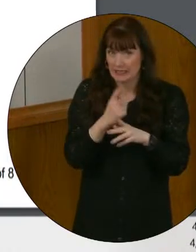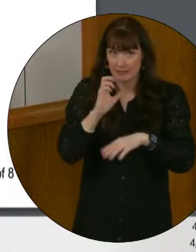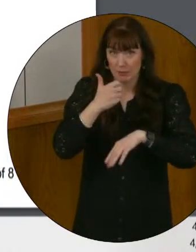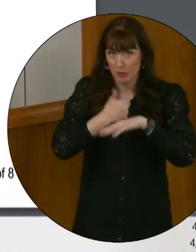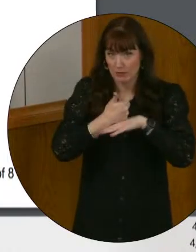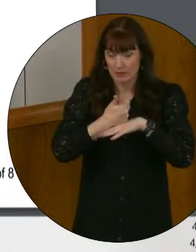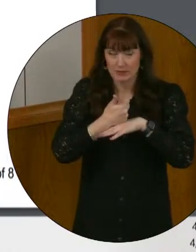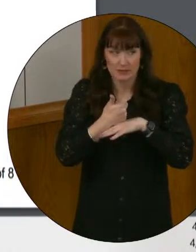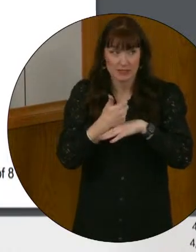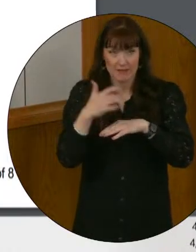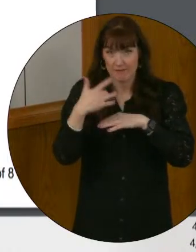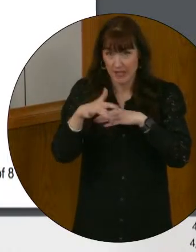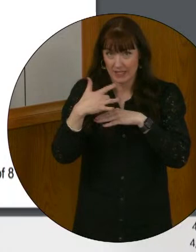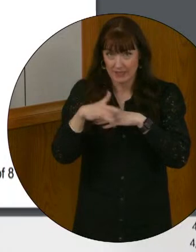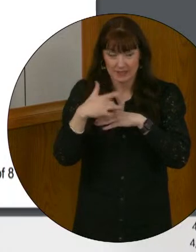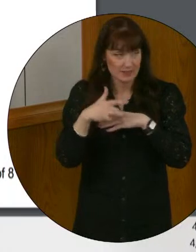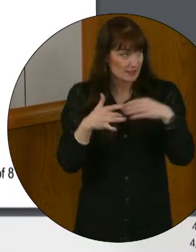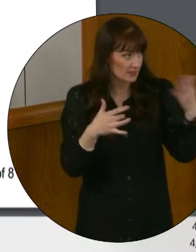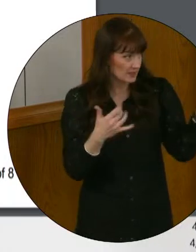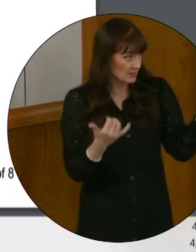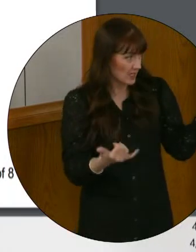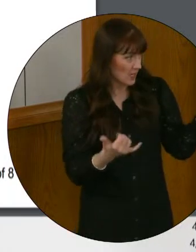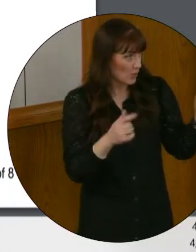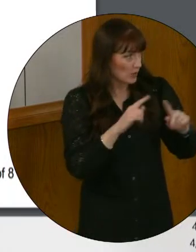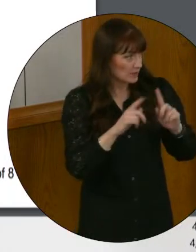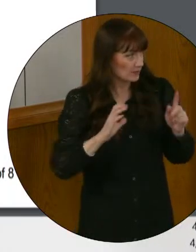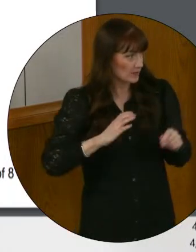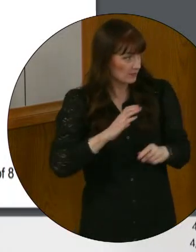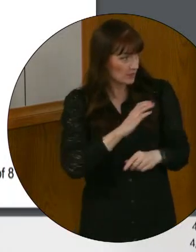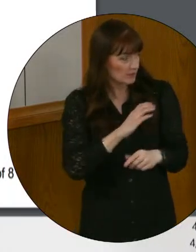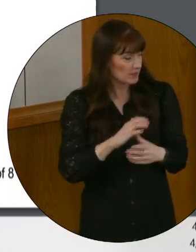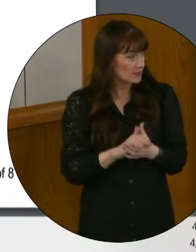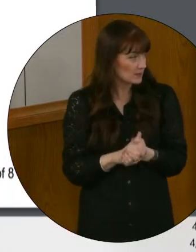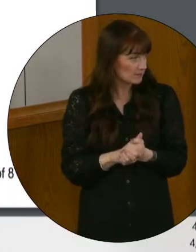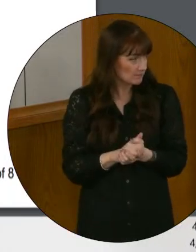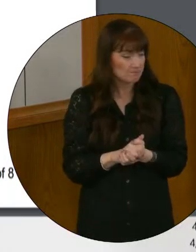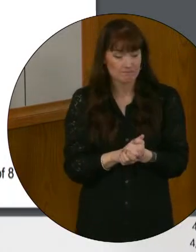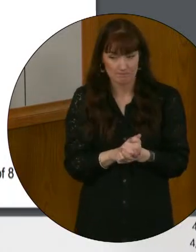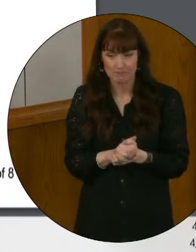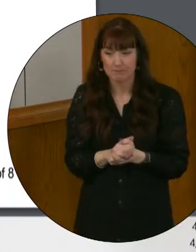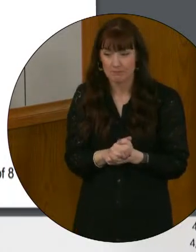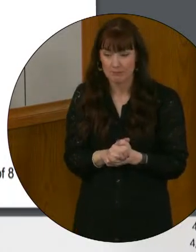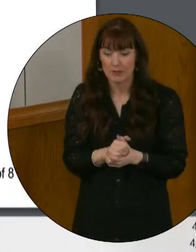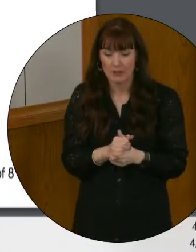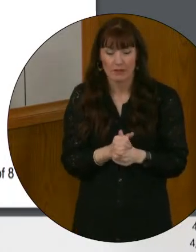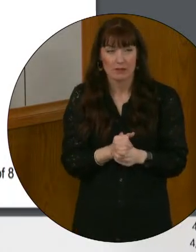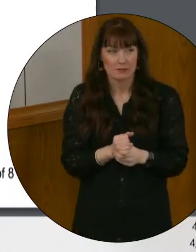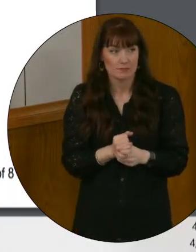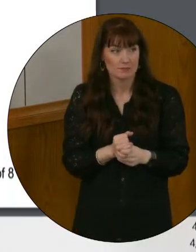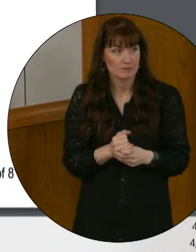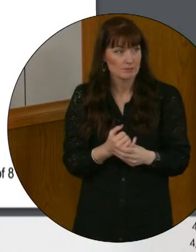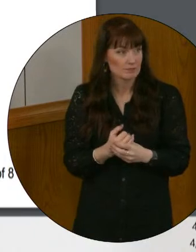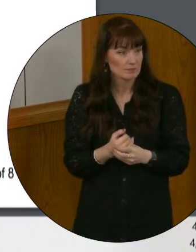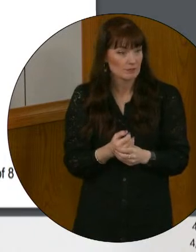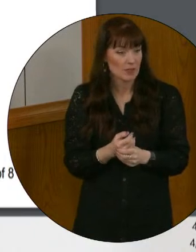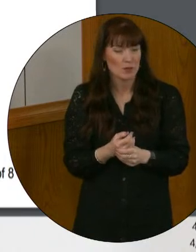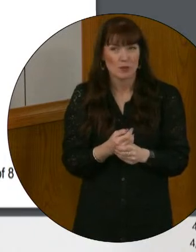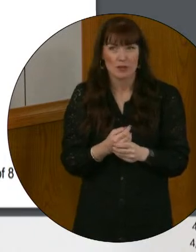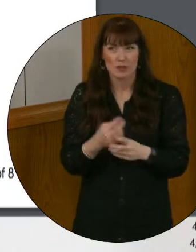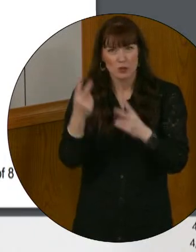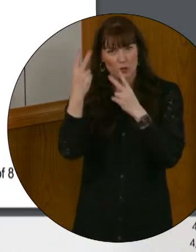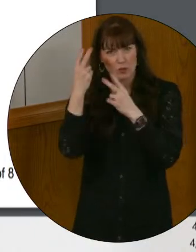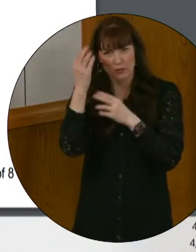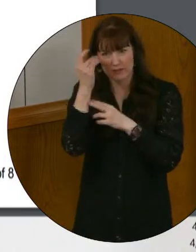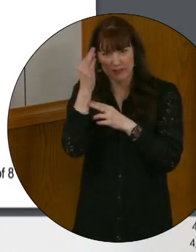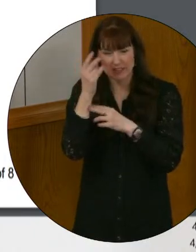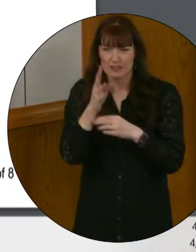and vacancies that currently exist on our committee assignments. And then reflections to help